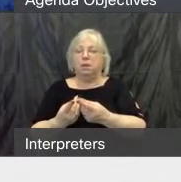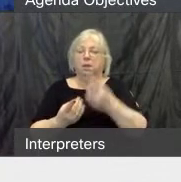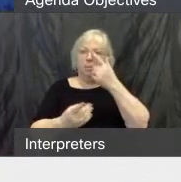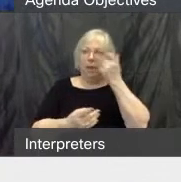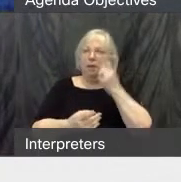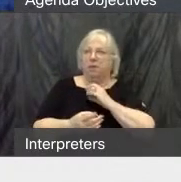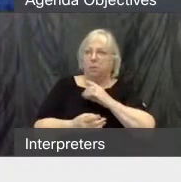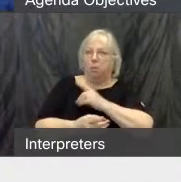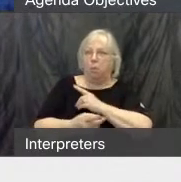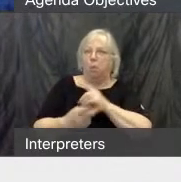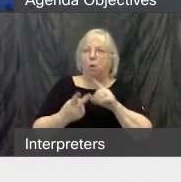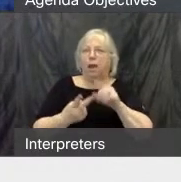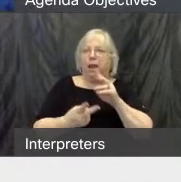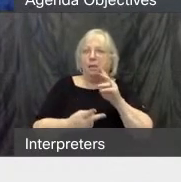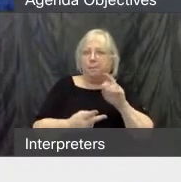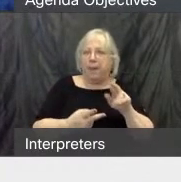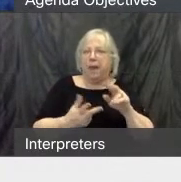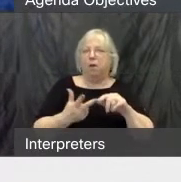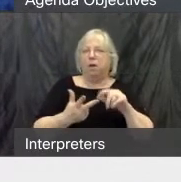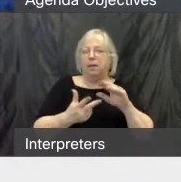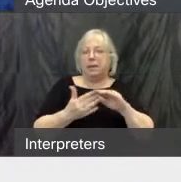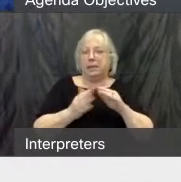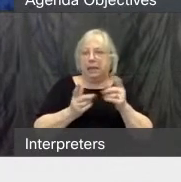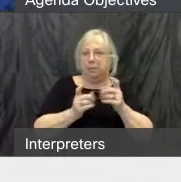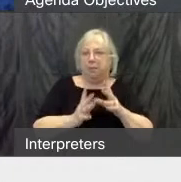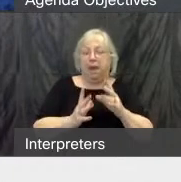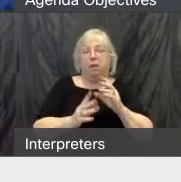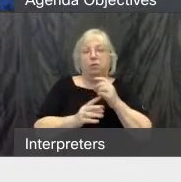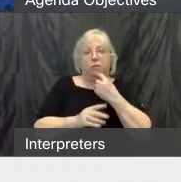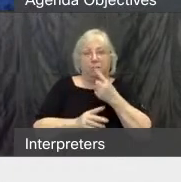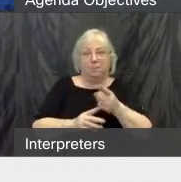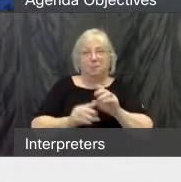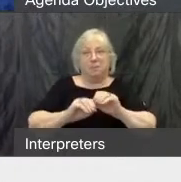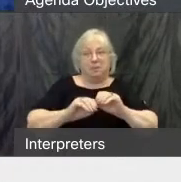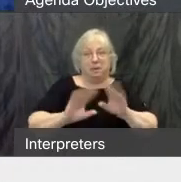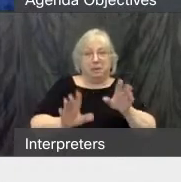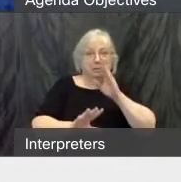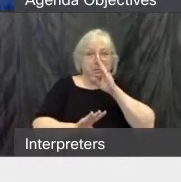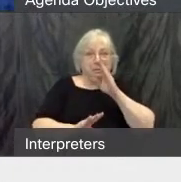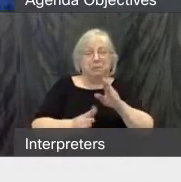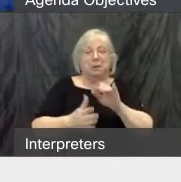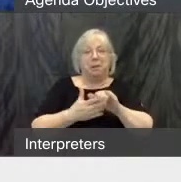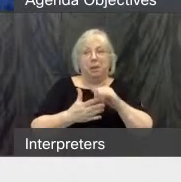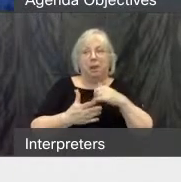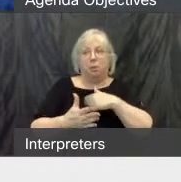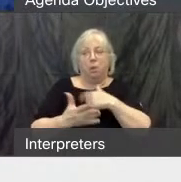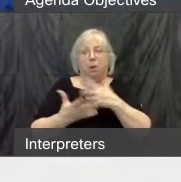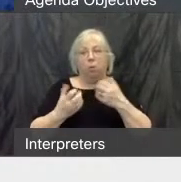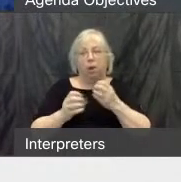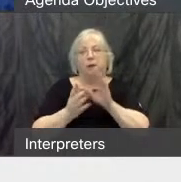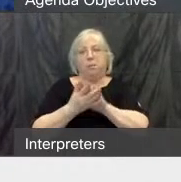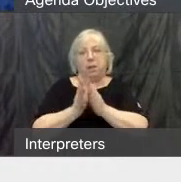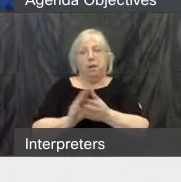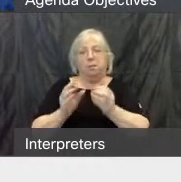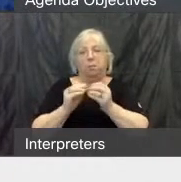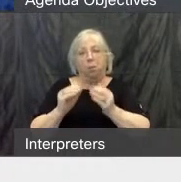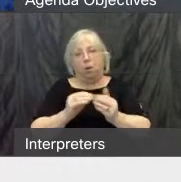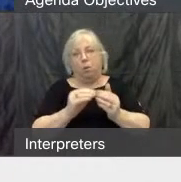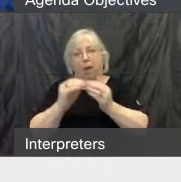board and the mayor and the city manager made it quite clear what we're trying to do in terms of making it a more equitable